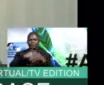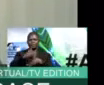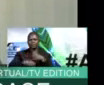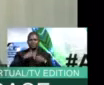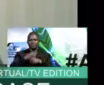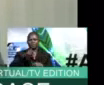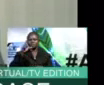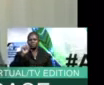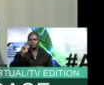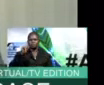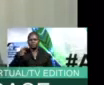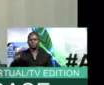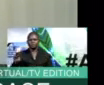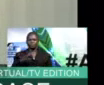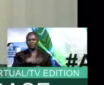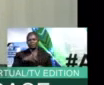that's 2022.